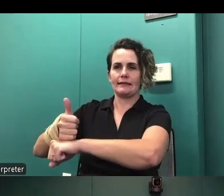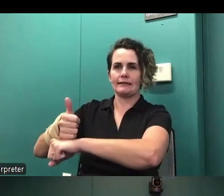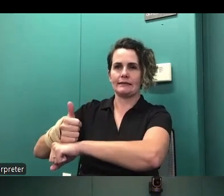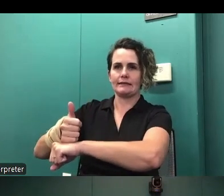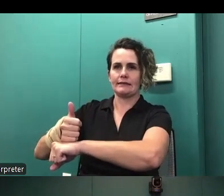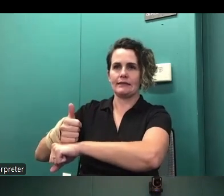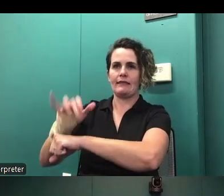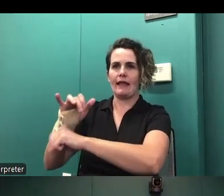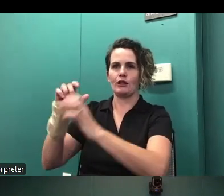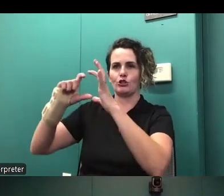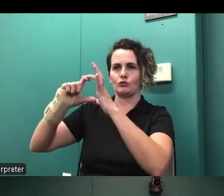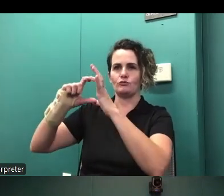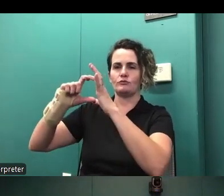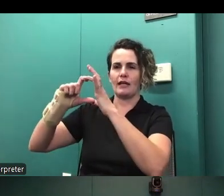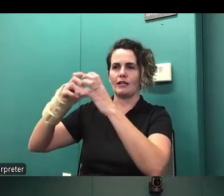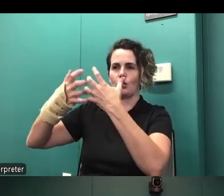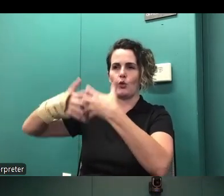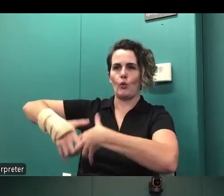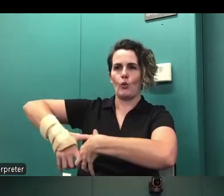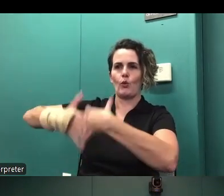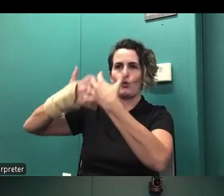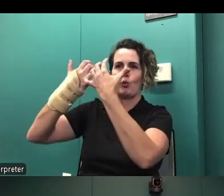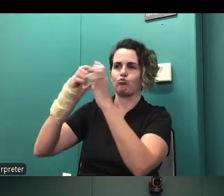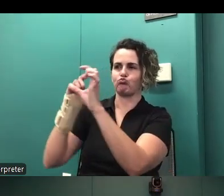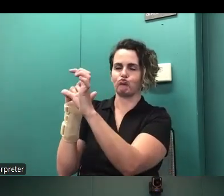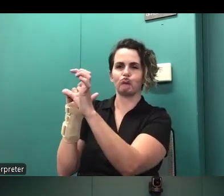little. the cog up at the top.